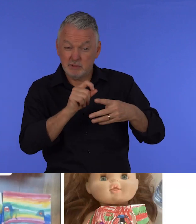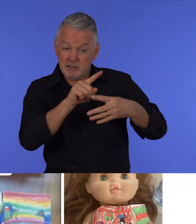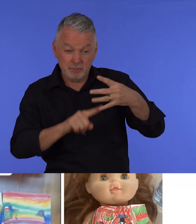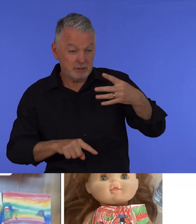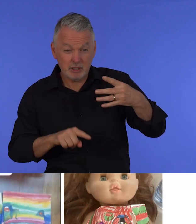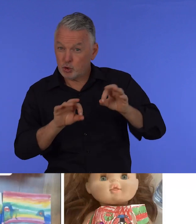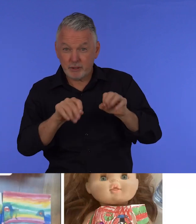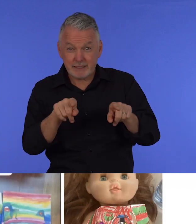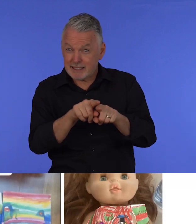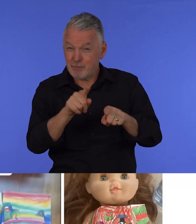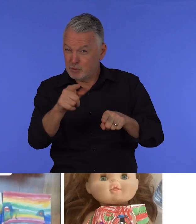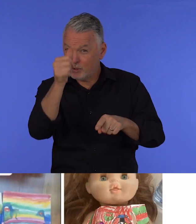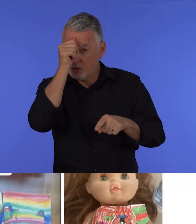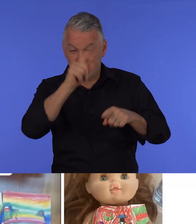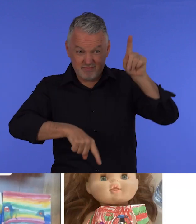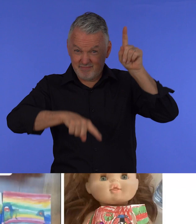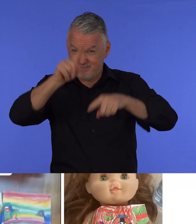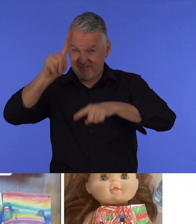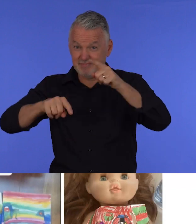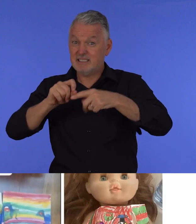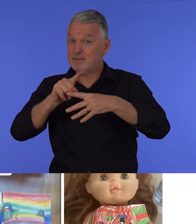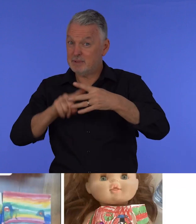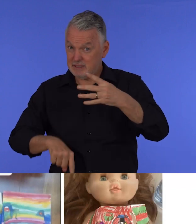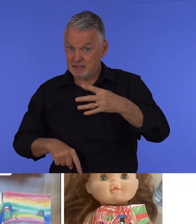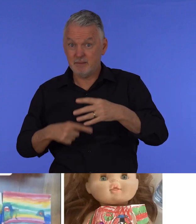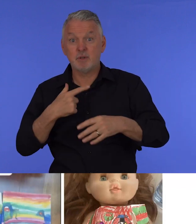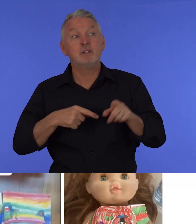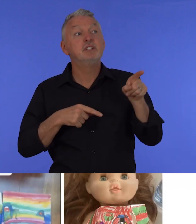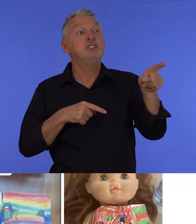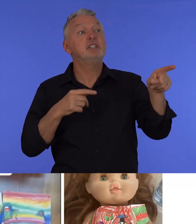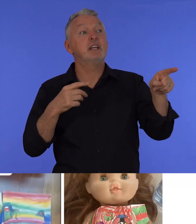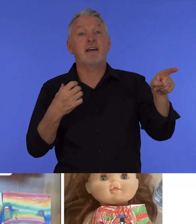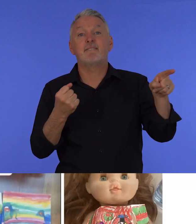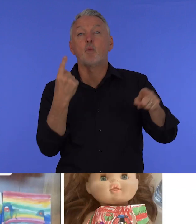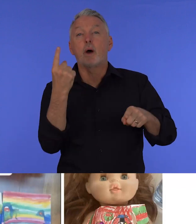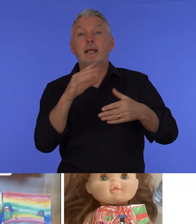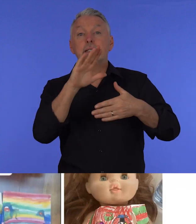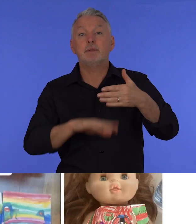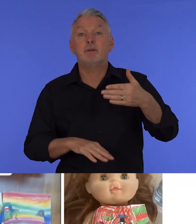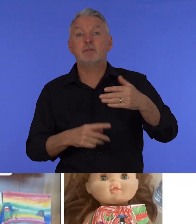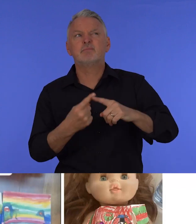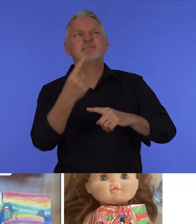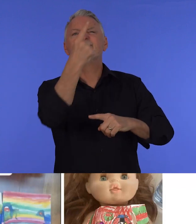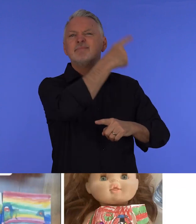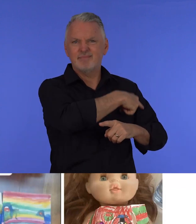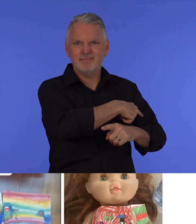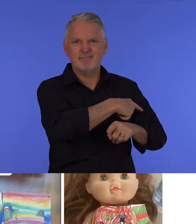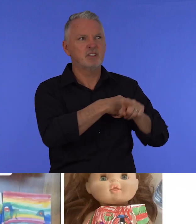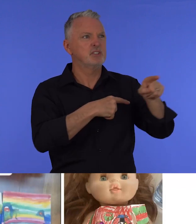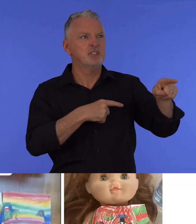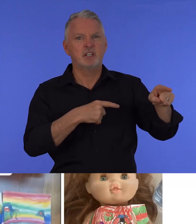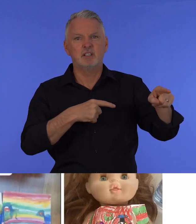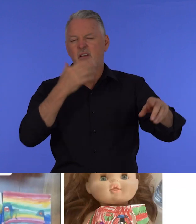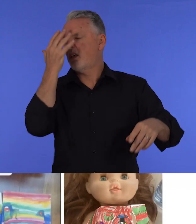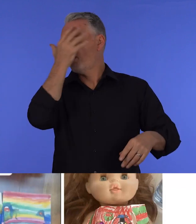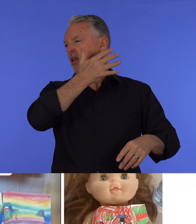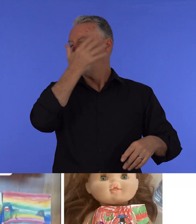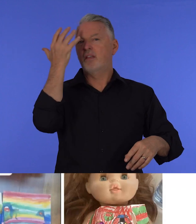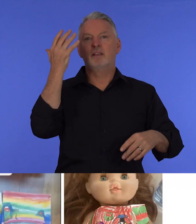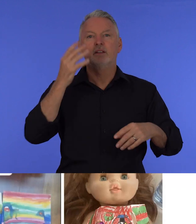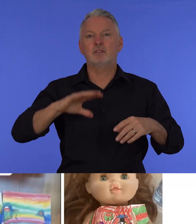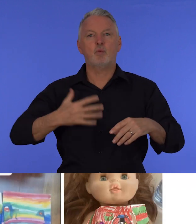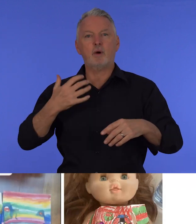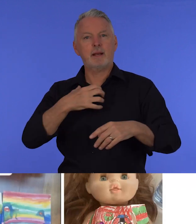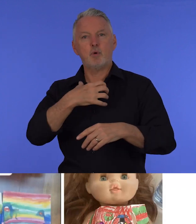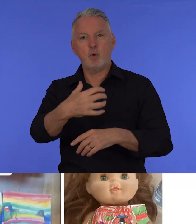that disability can present itself in many ways, and that, if she's had one experience with one child, that won't